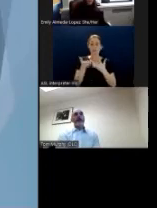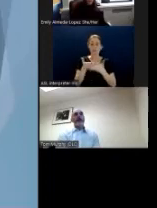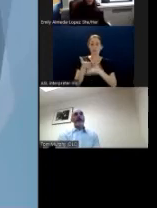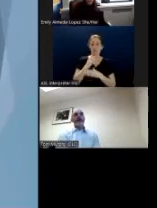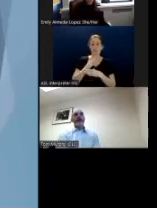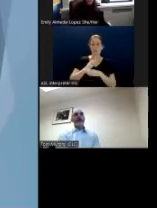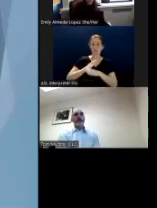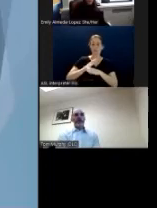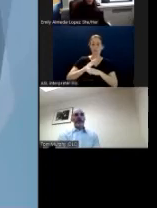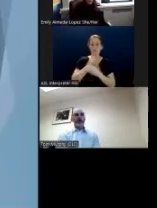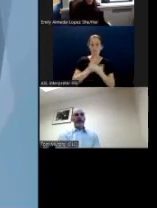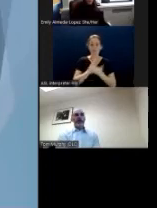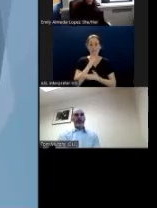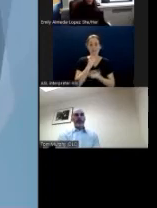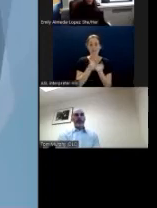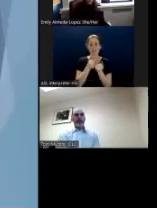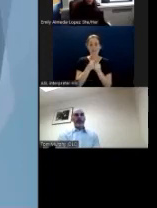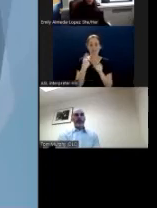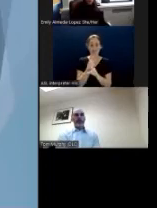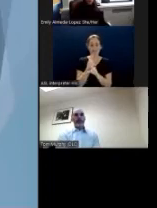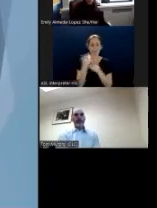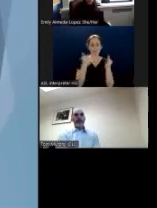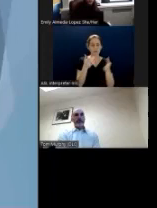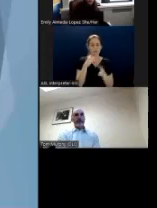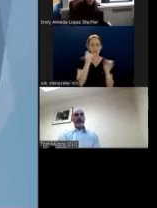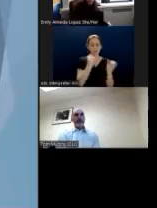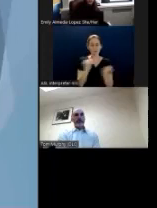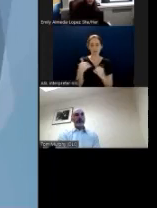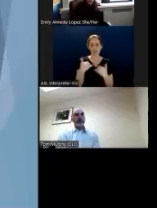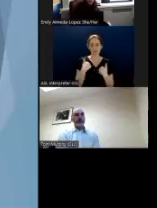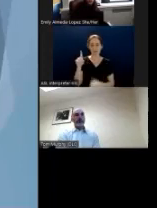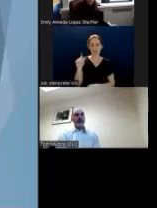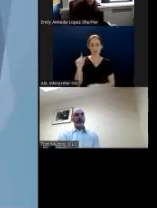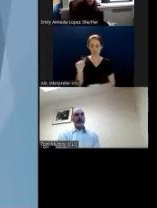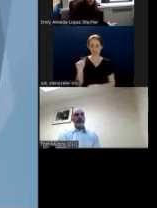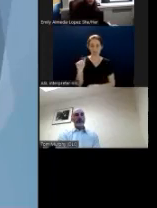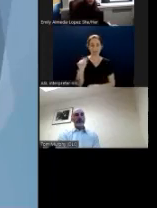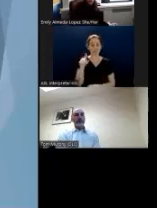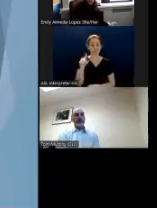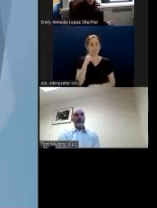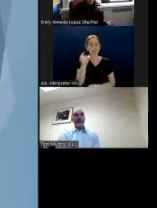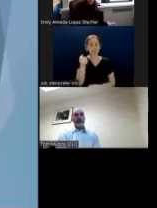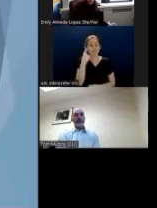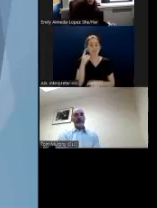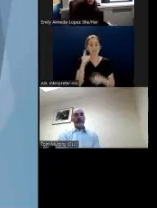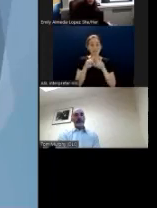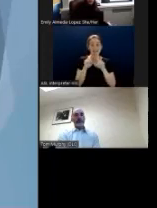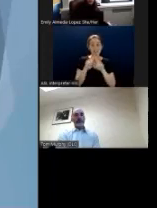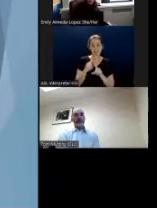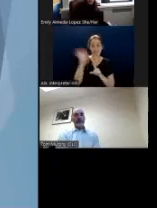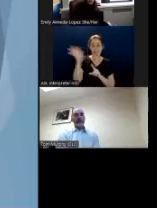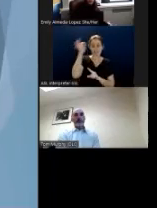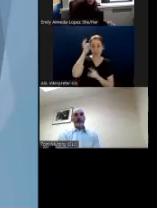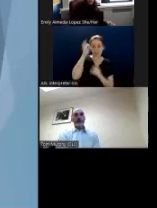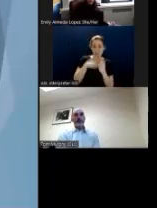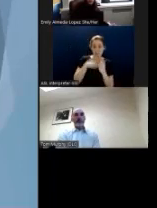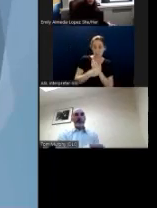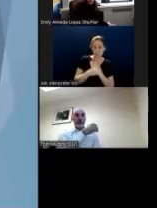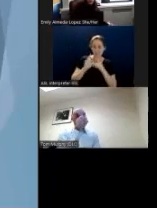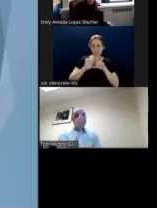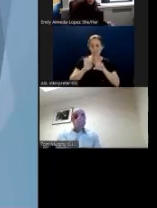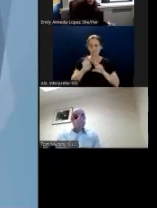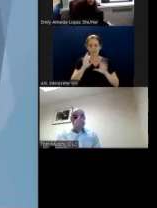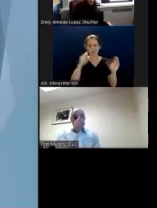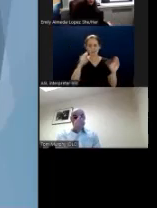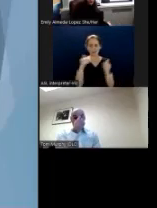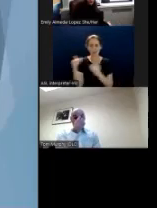and advocacy for appropriate services for individuals with disabilities. There's different federal programs that have different focuses